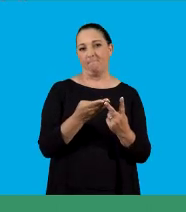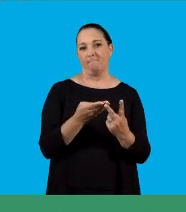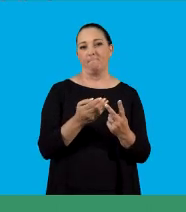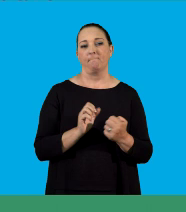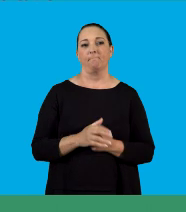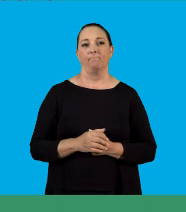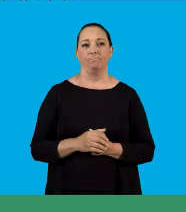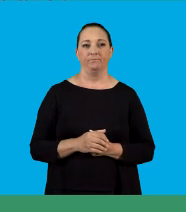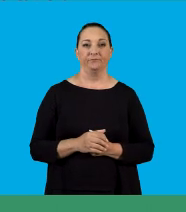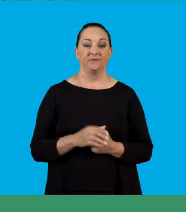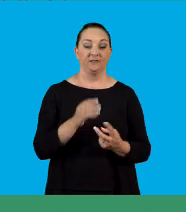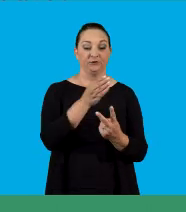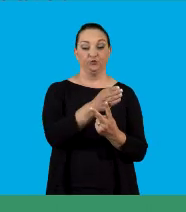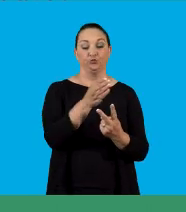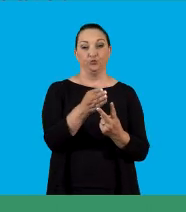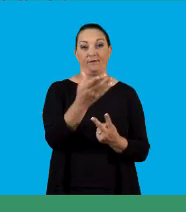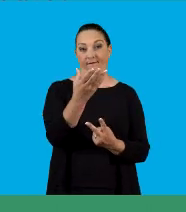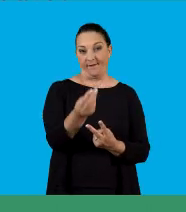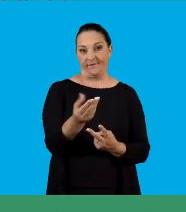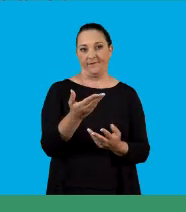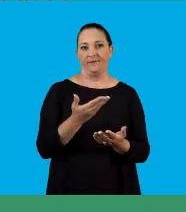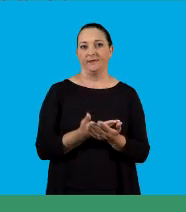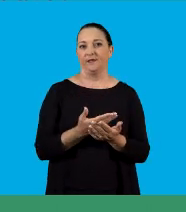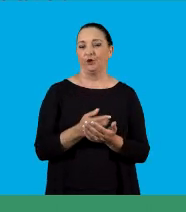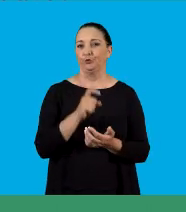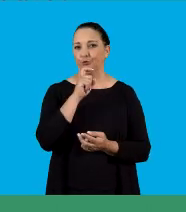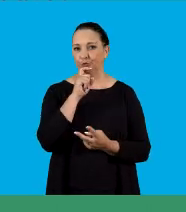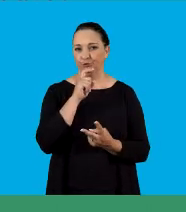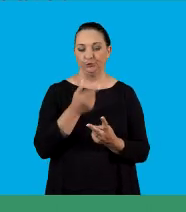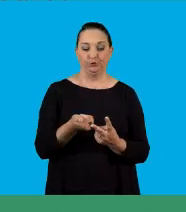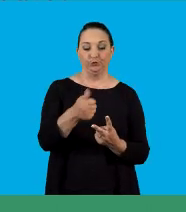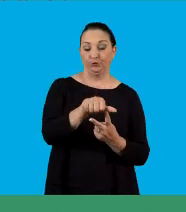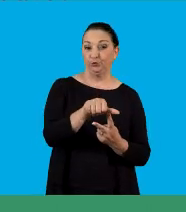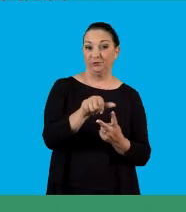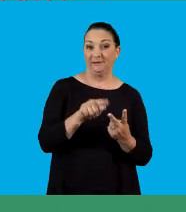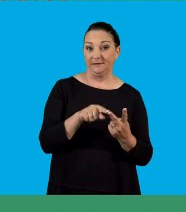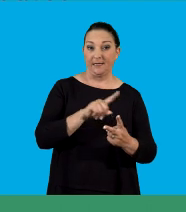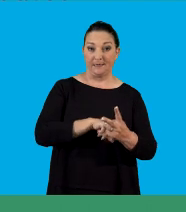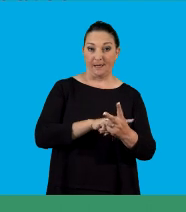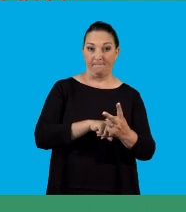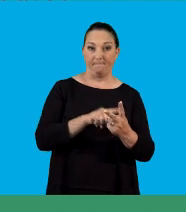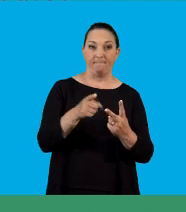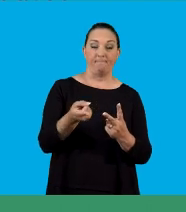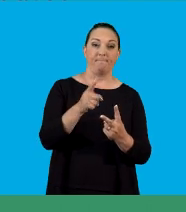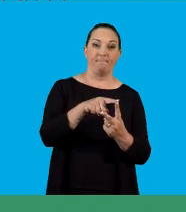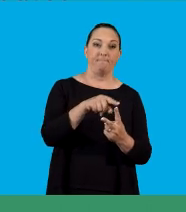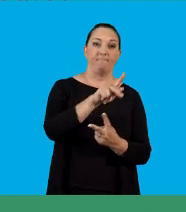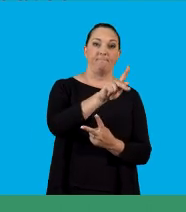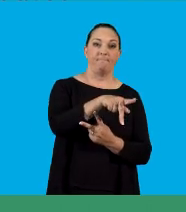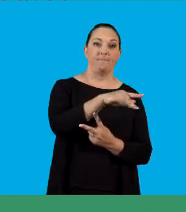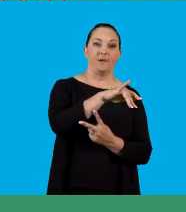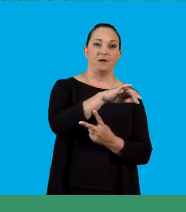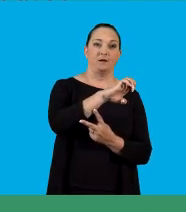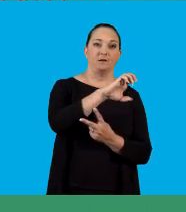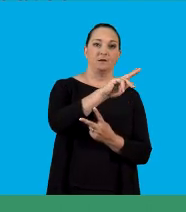forget, remember we said we've got two time-related, or what is the other one? Yes, it's the